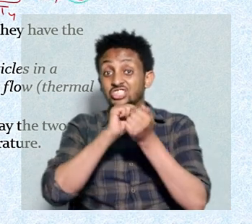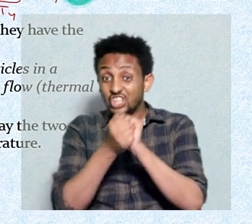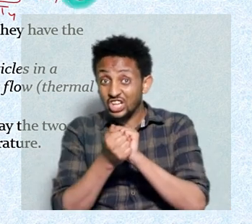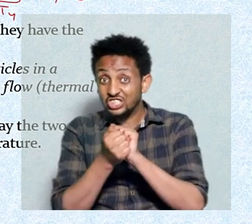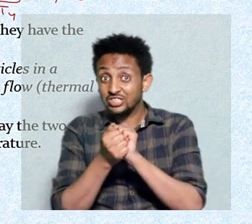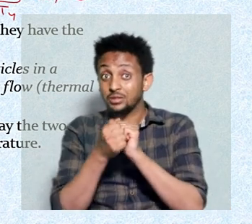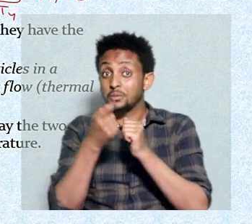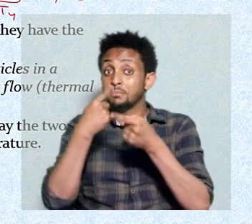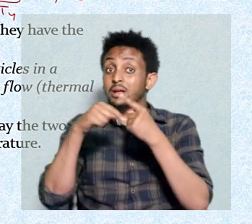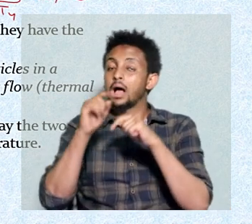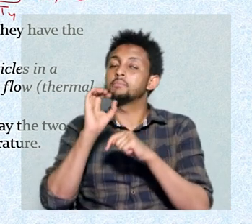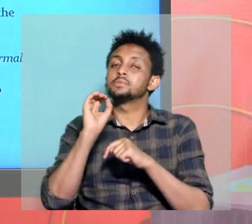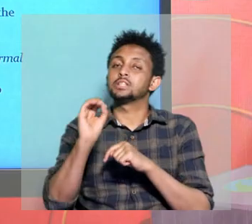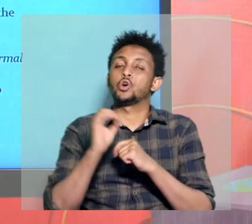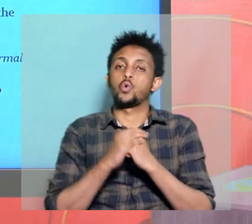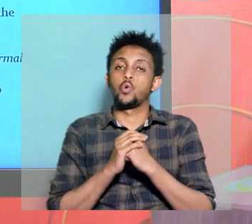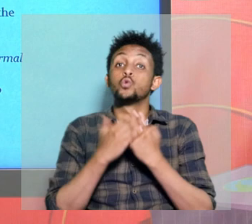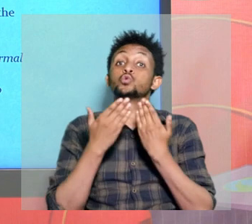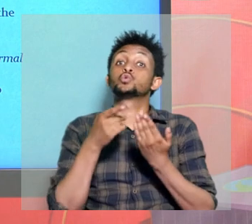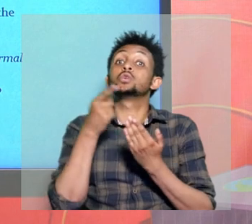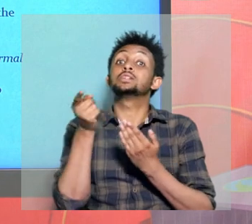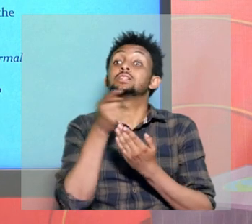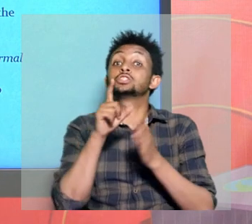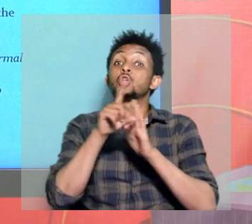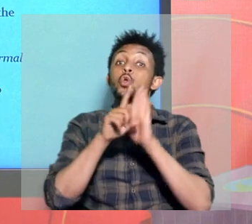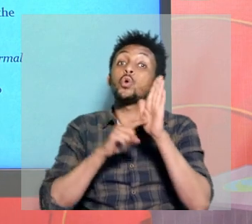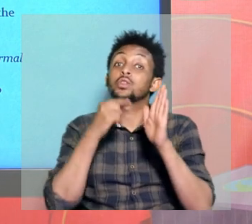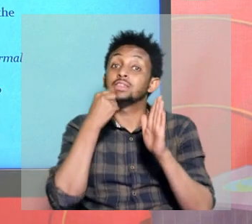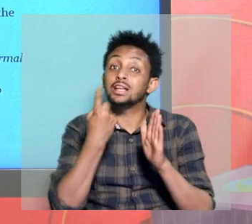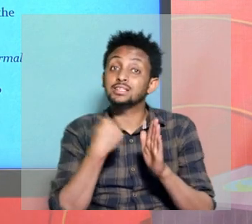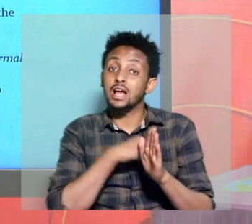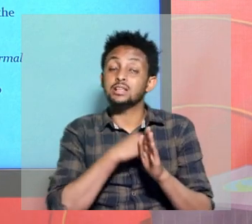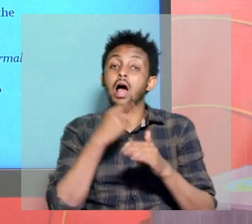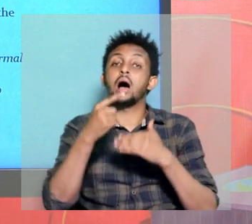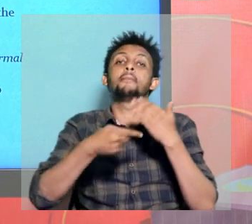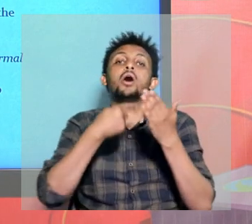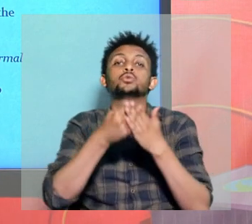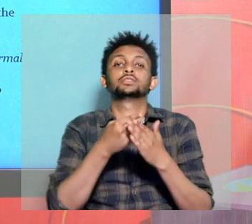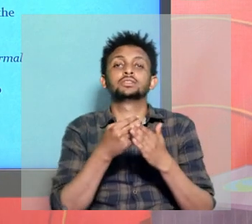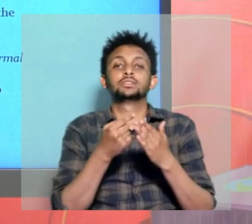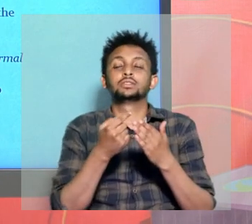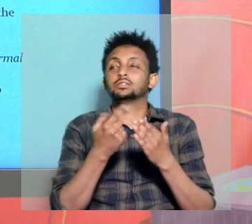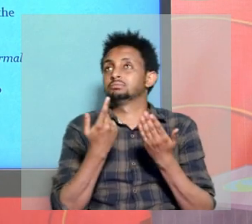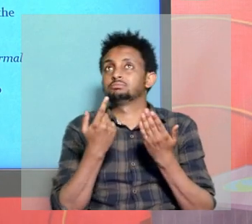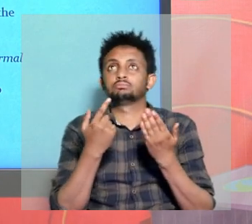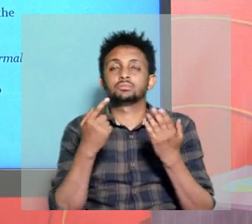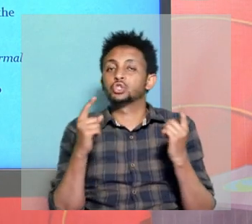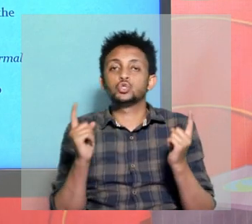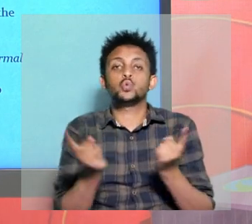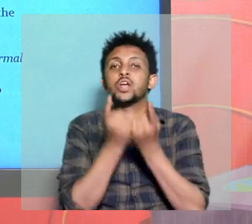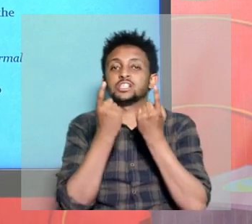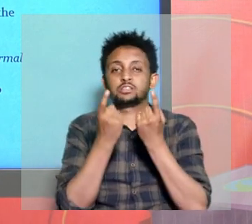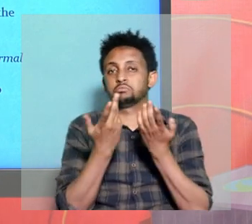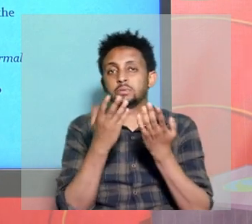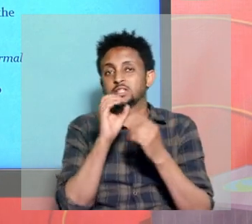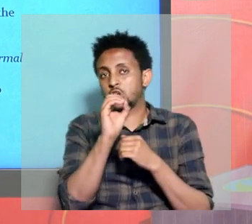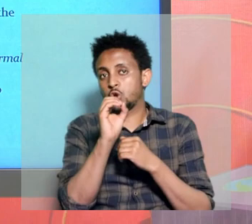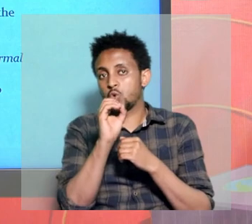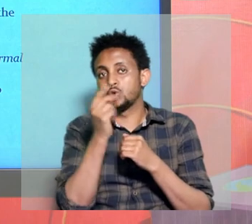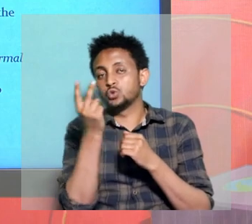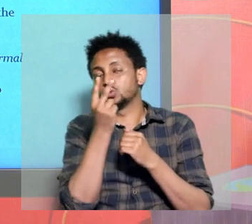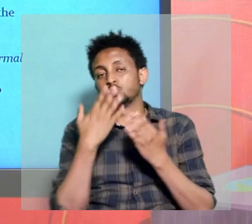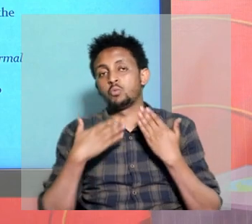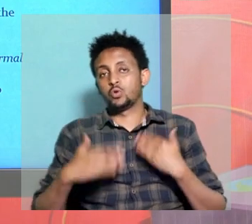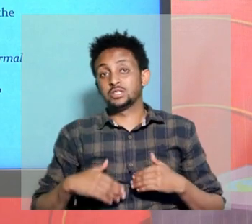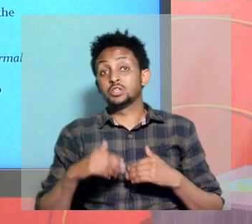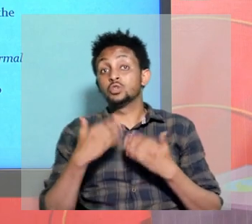the two bodies becomes zero. So that this law tells us about a situation where the net heat flow is zero between the two